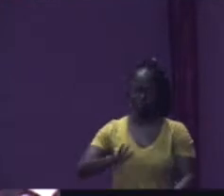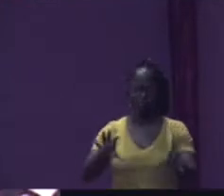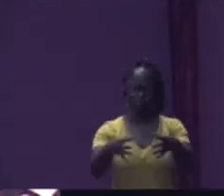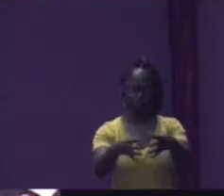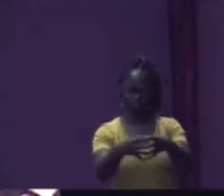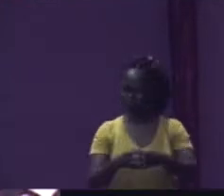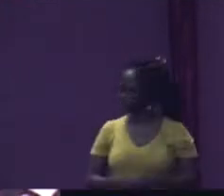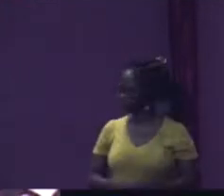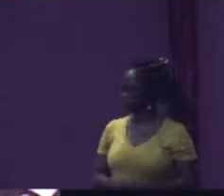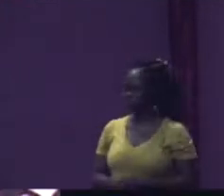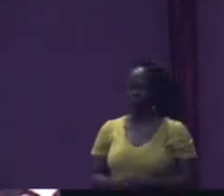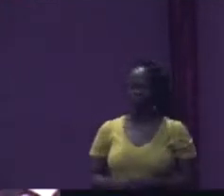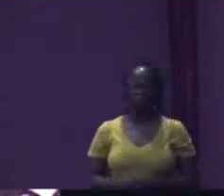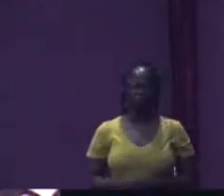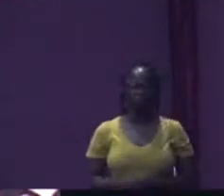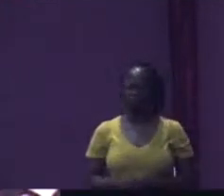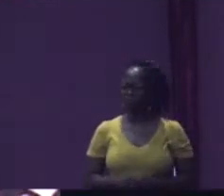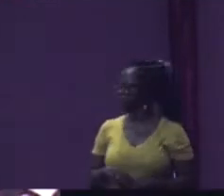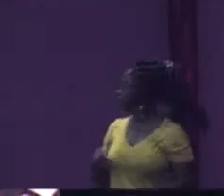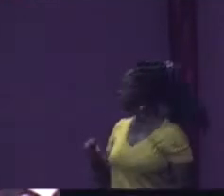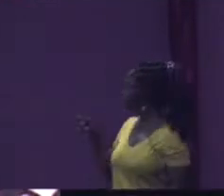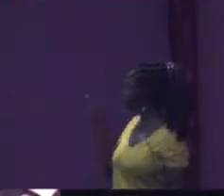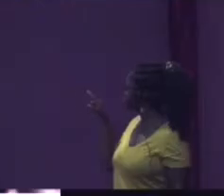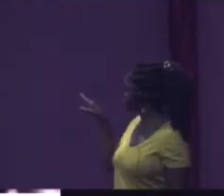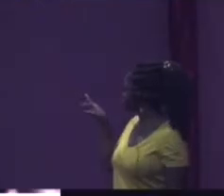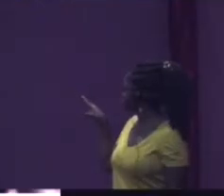That's Syriaca and myself.